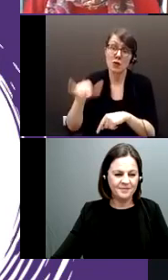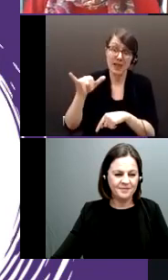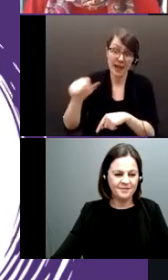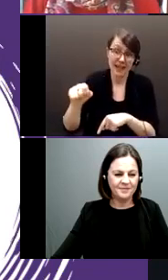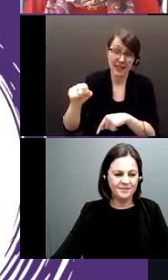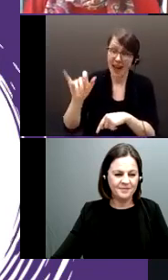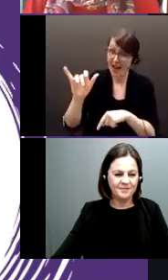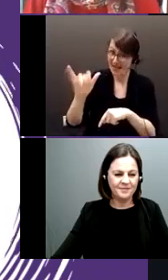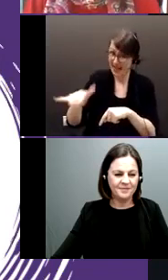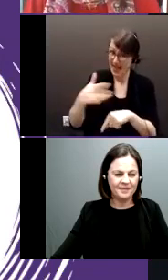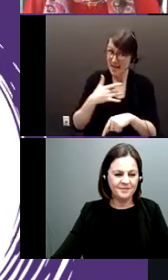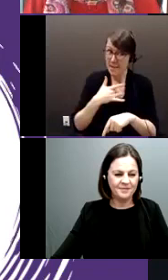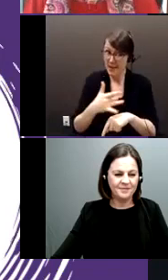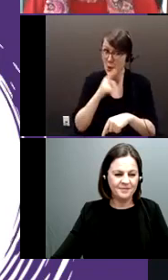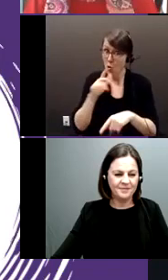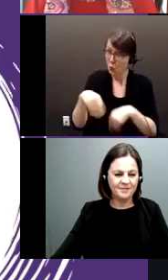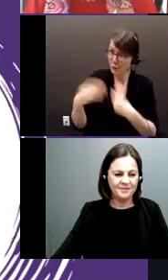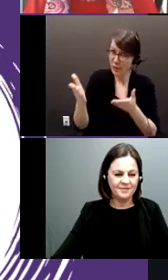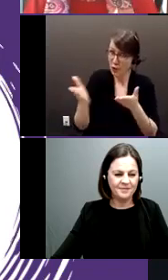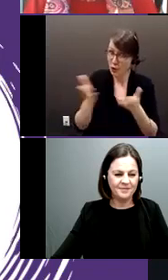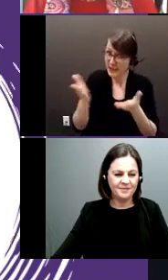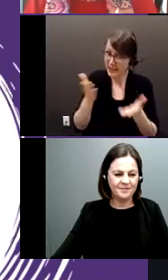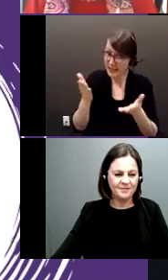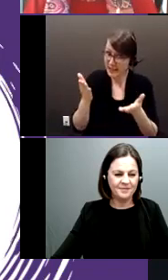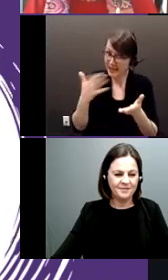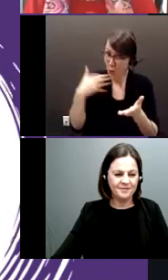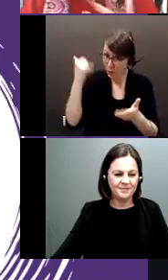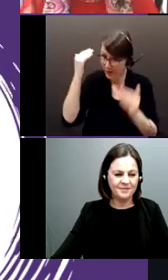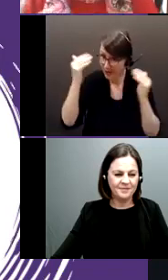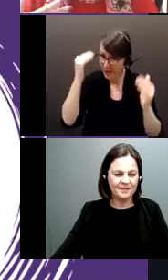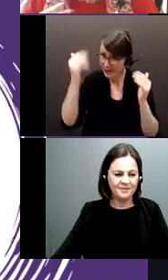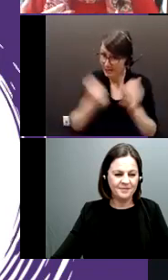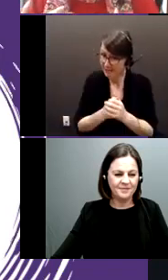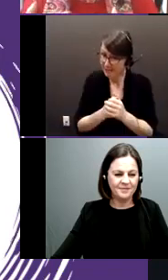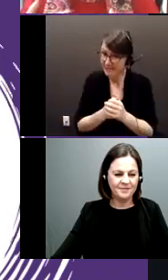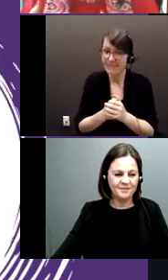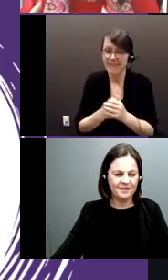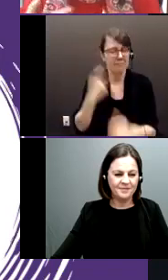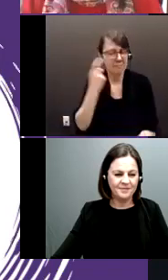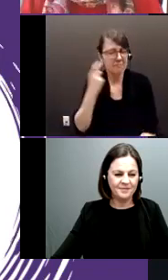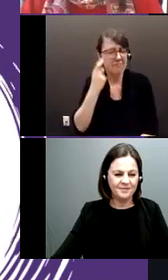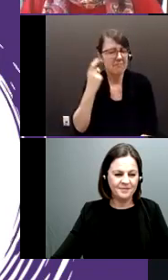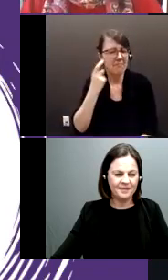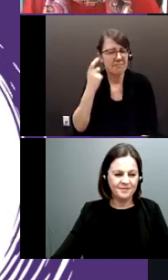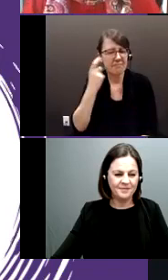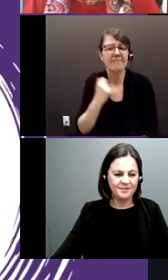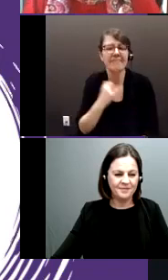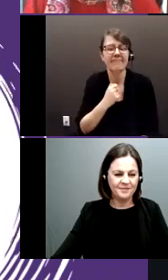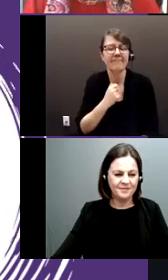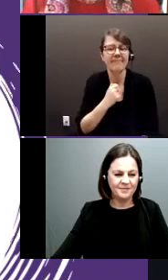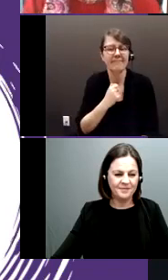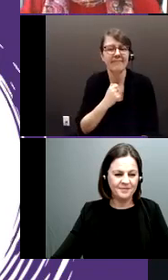are out there. Because I think, it's probably not, I'm not going to suggest that